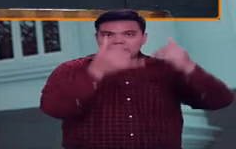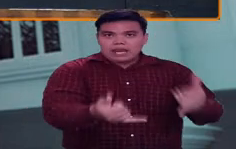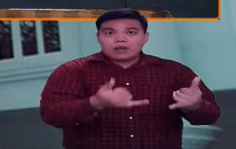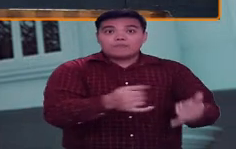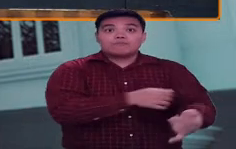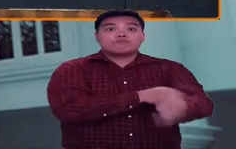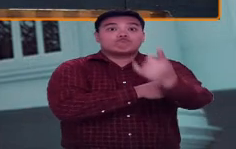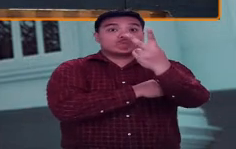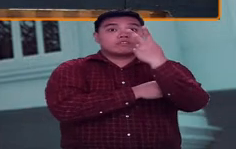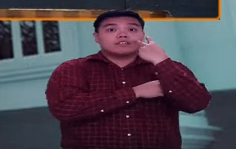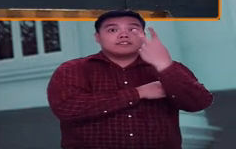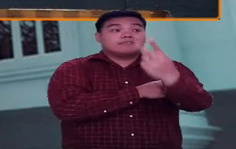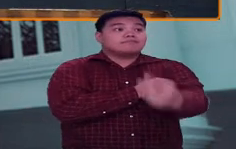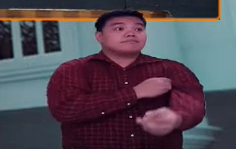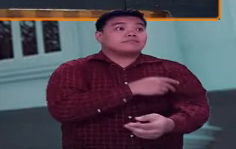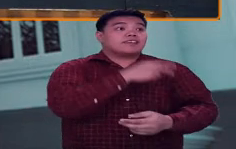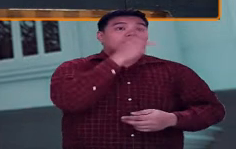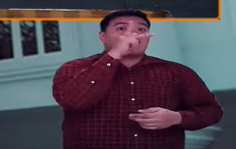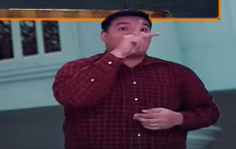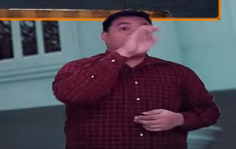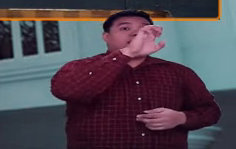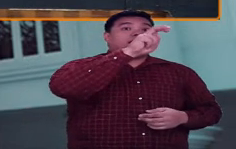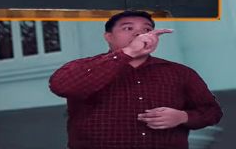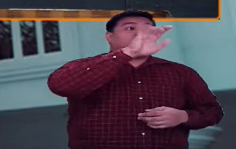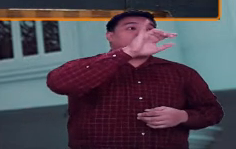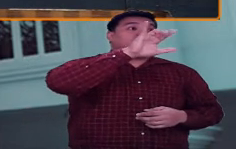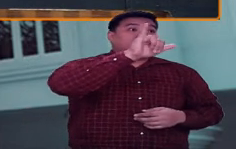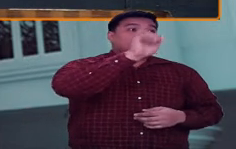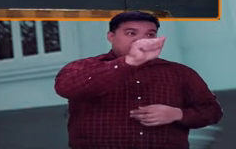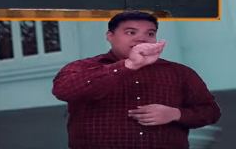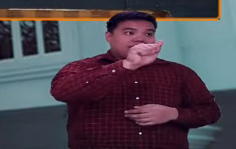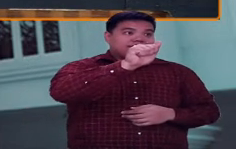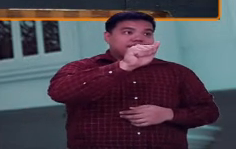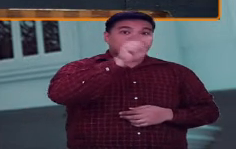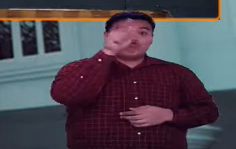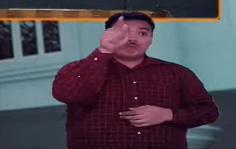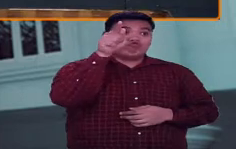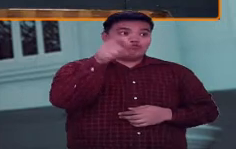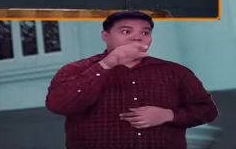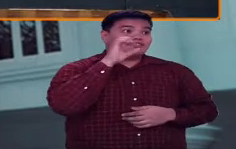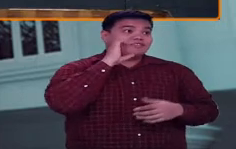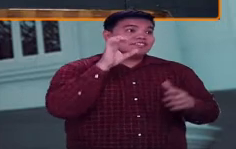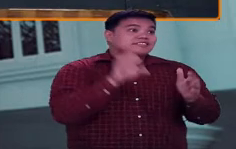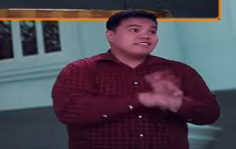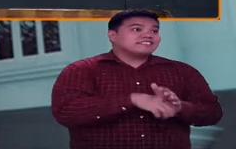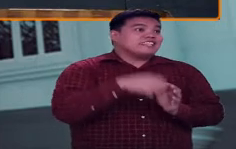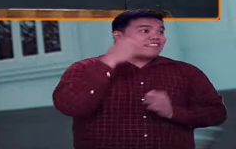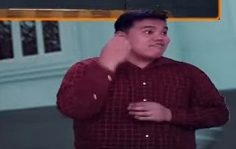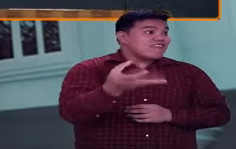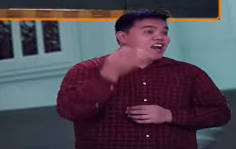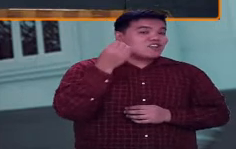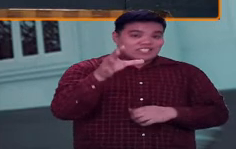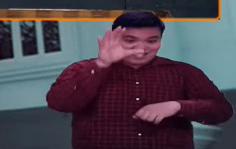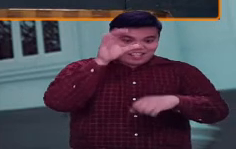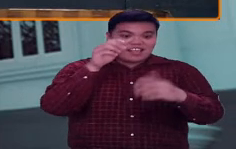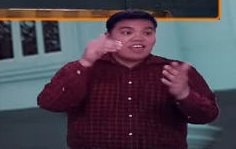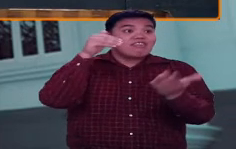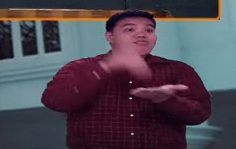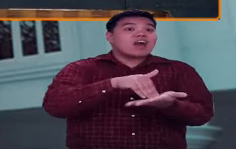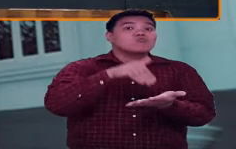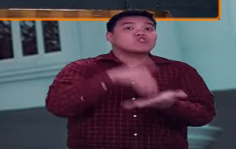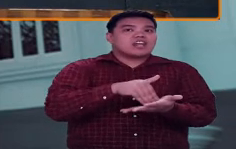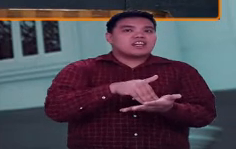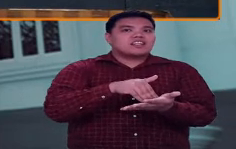Today in Kenya, we have around just a little more than 1,000 churches from the efforts of